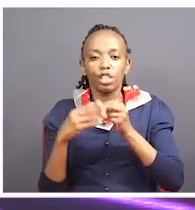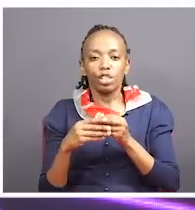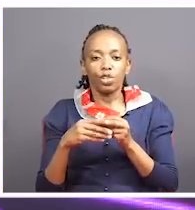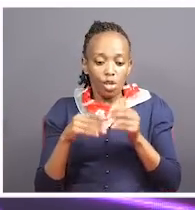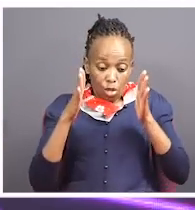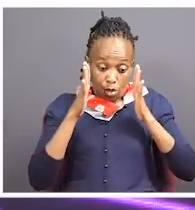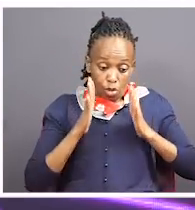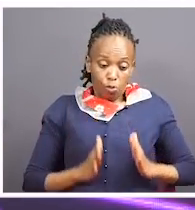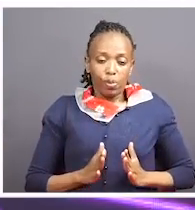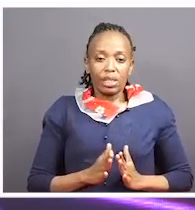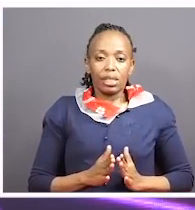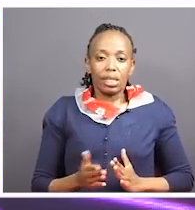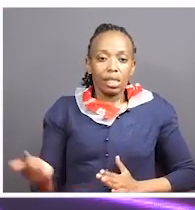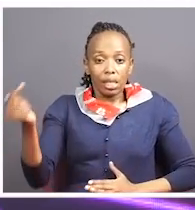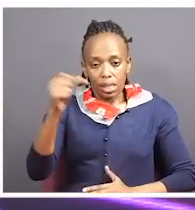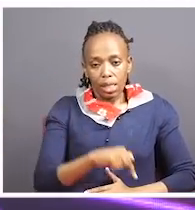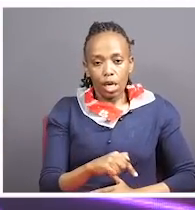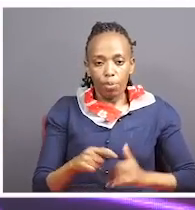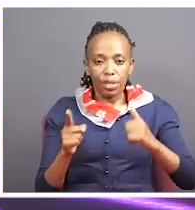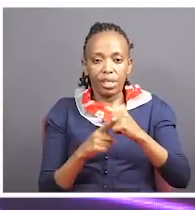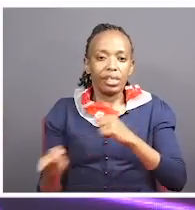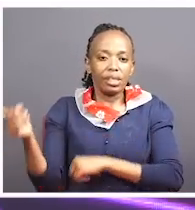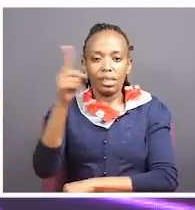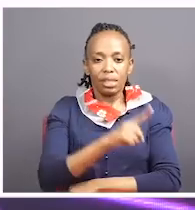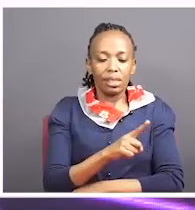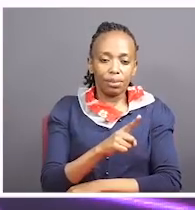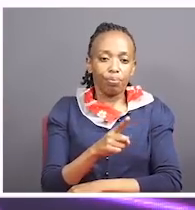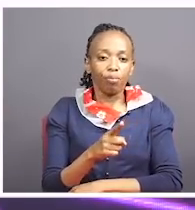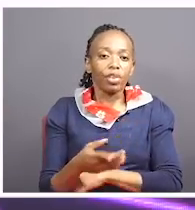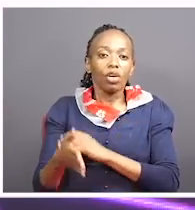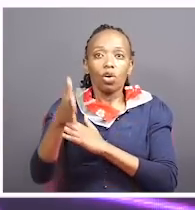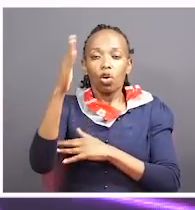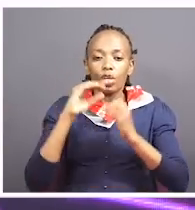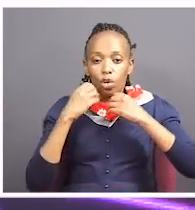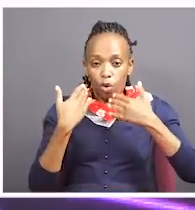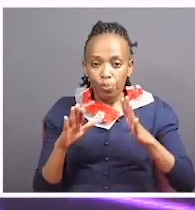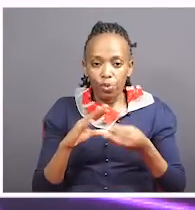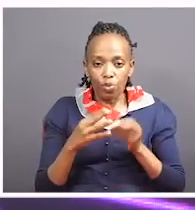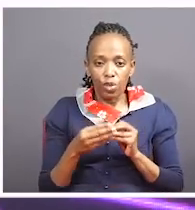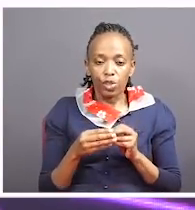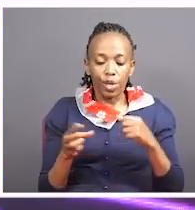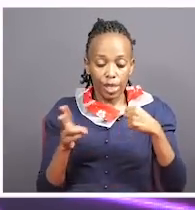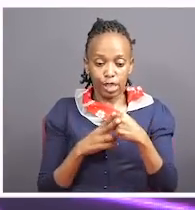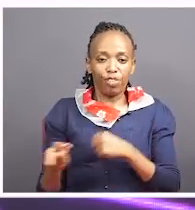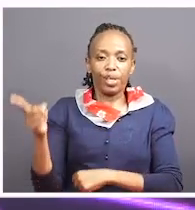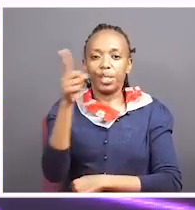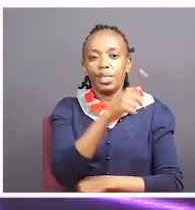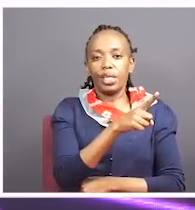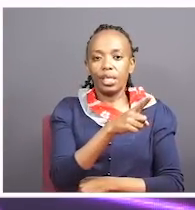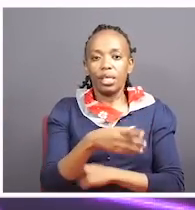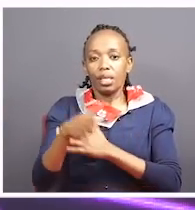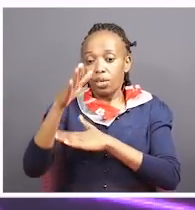creation, the human beings come in on day six. And God completes his creation, and on the seventh